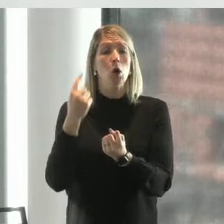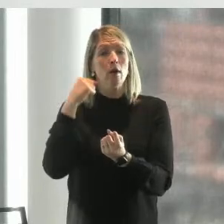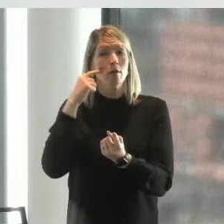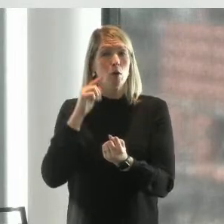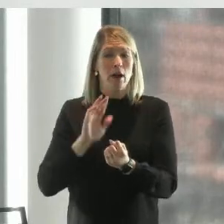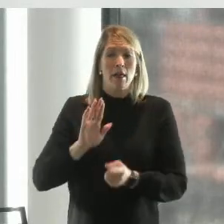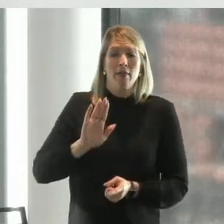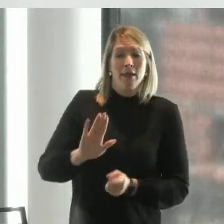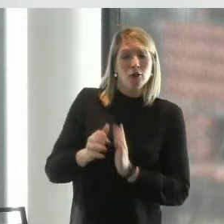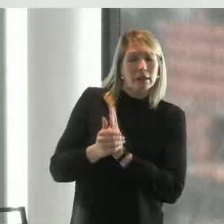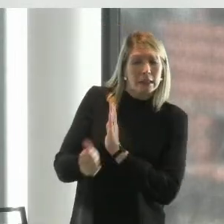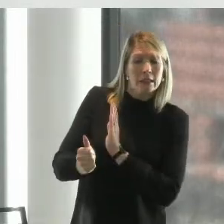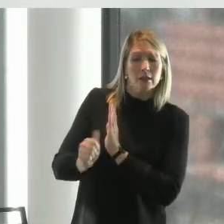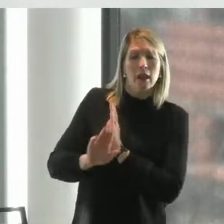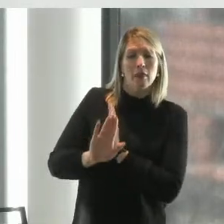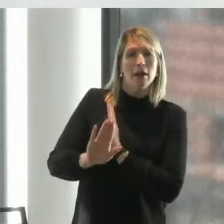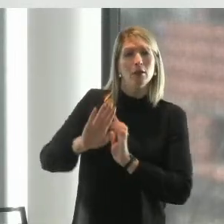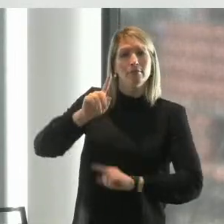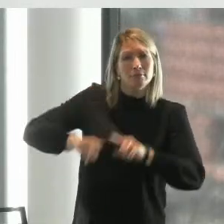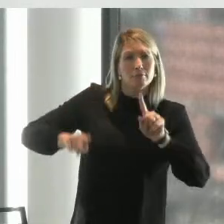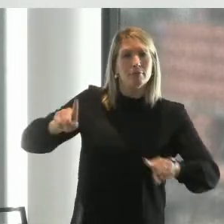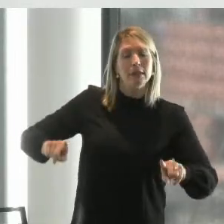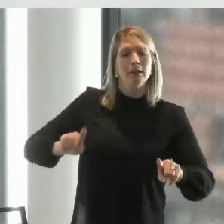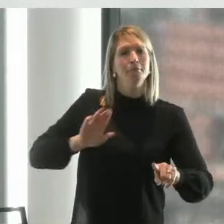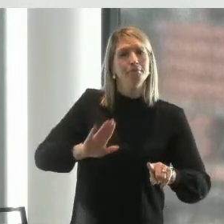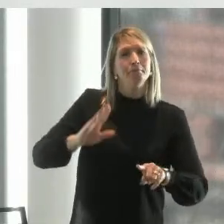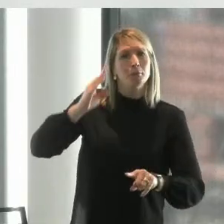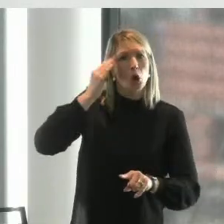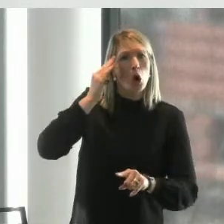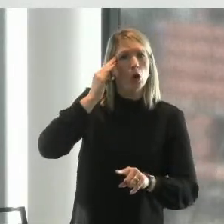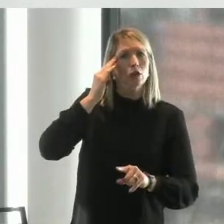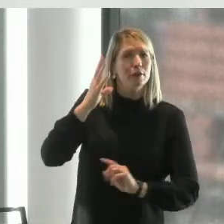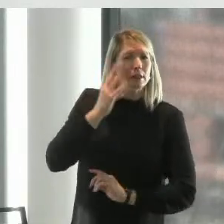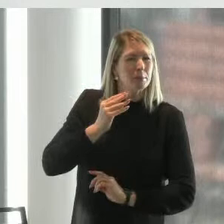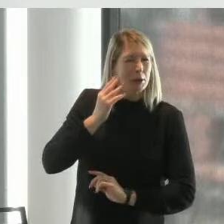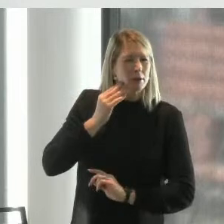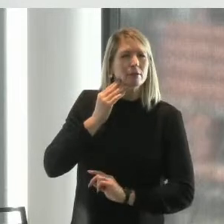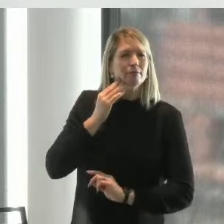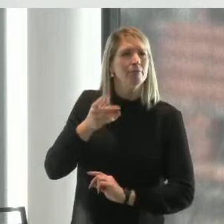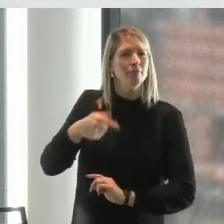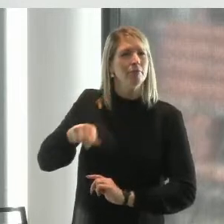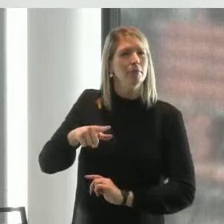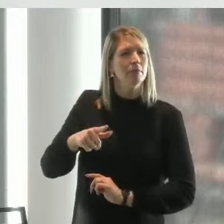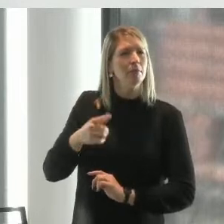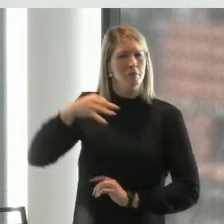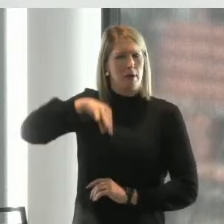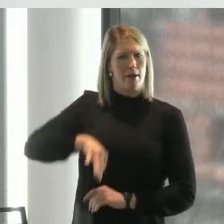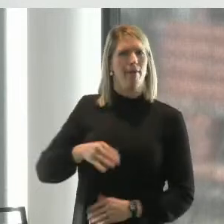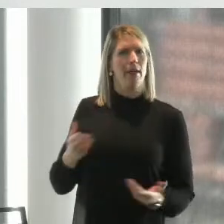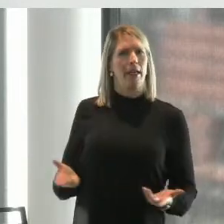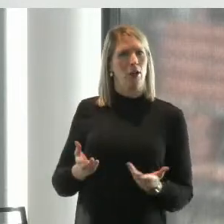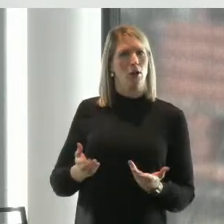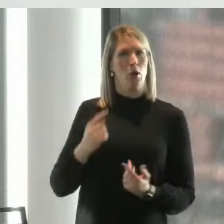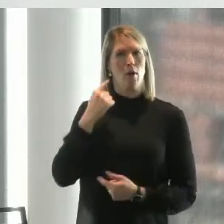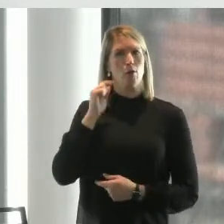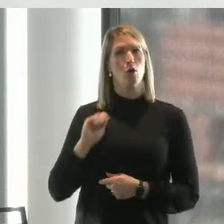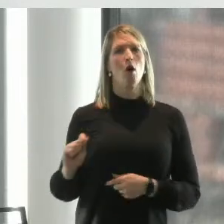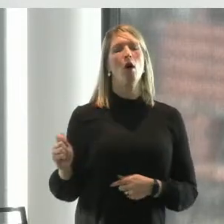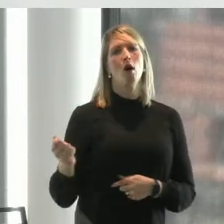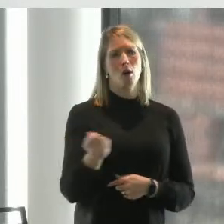diversity. All newcomers provide that incredible strength to each and every one of